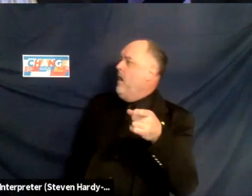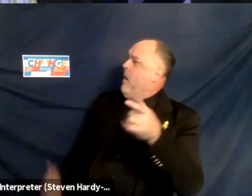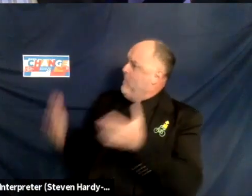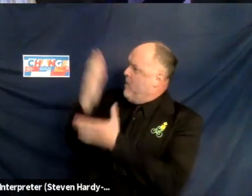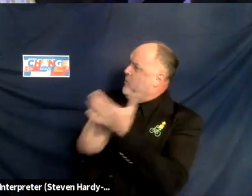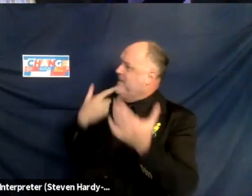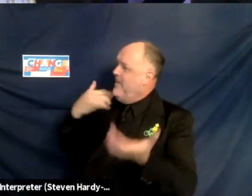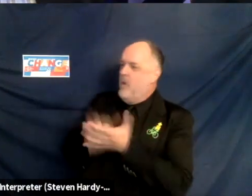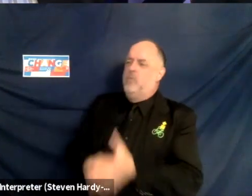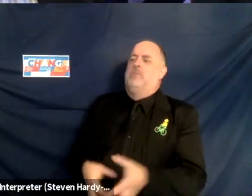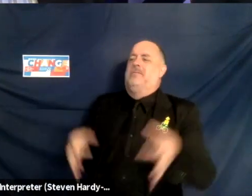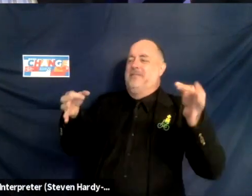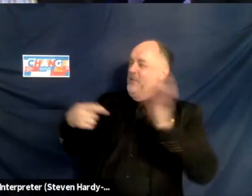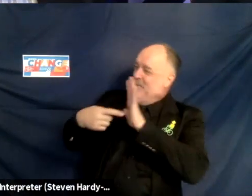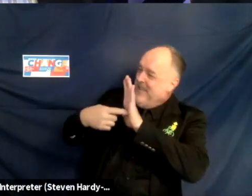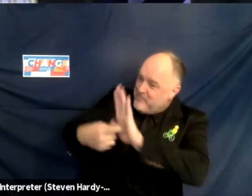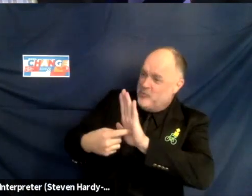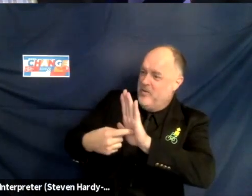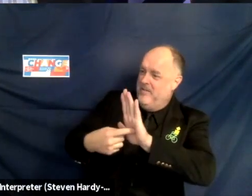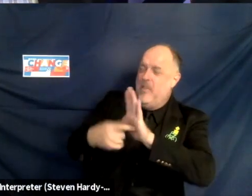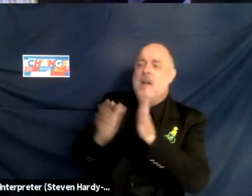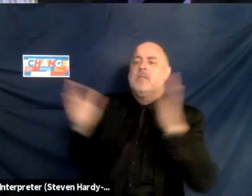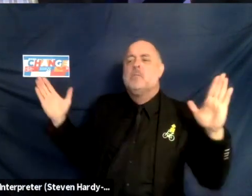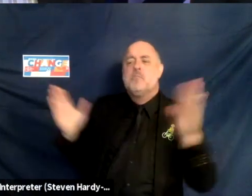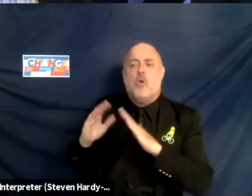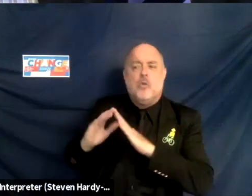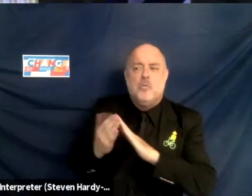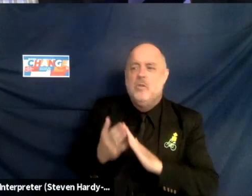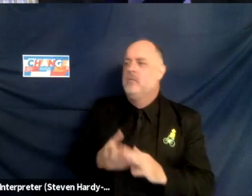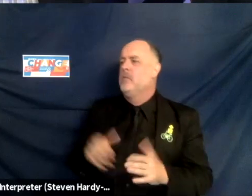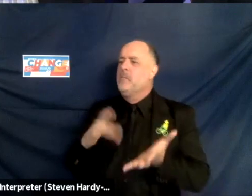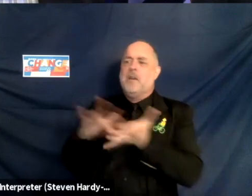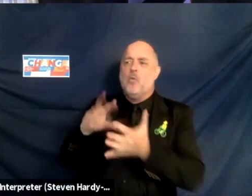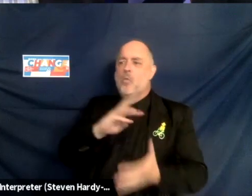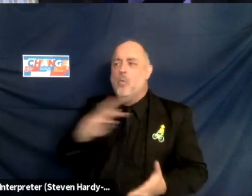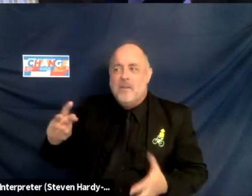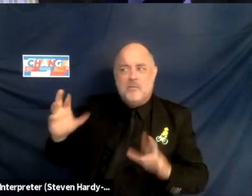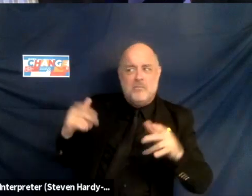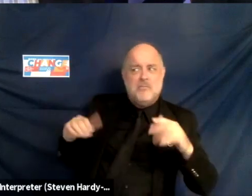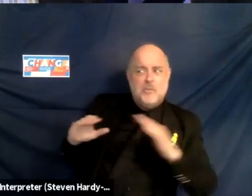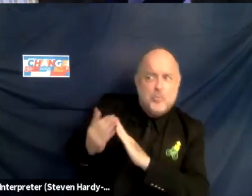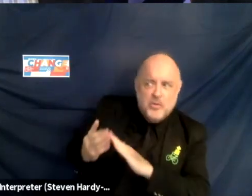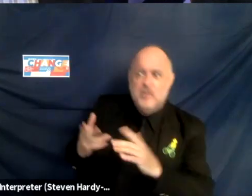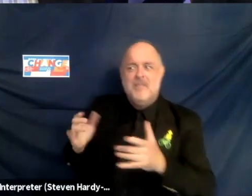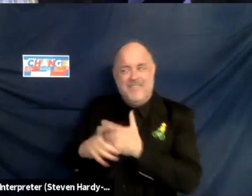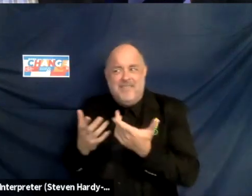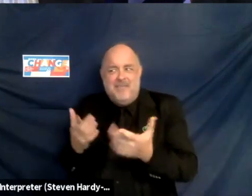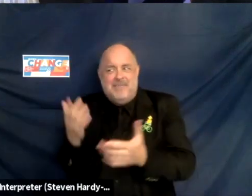do is demonstrate that smaller communities, Midwestern communities, communities in more politically conservative areas had just as much to